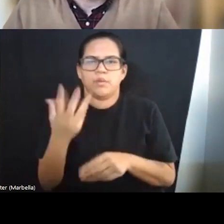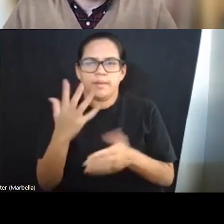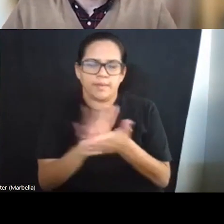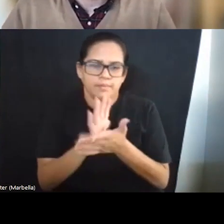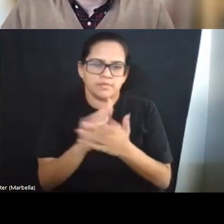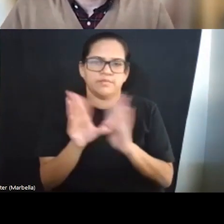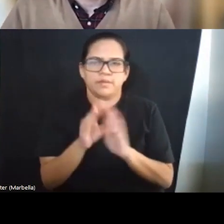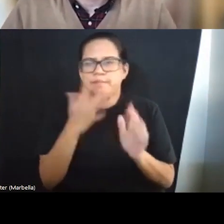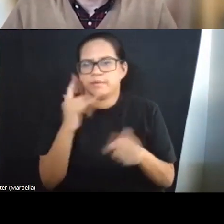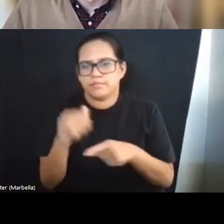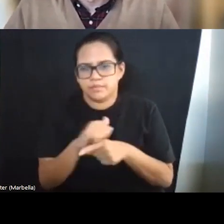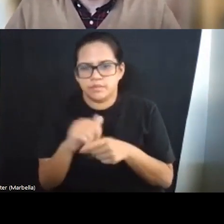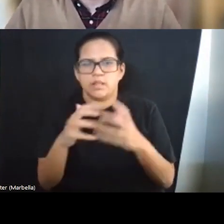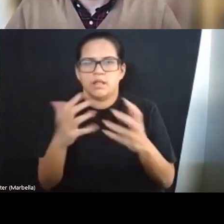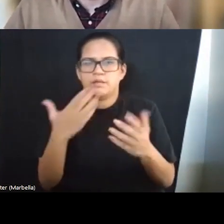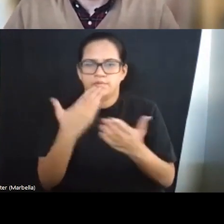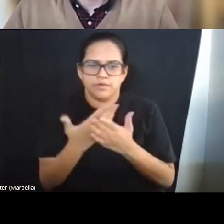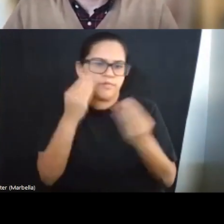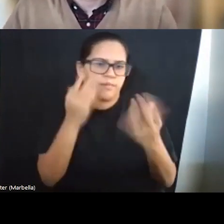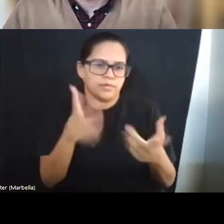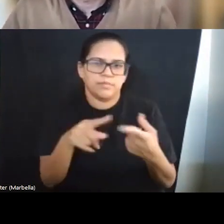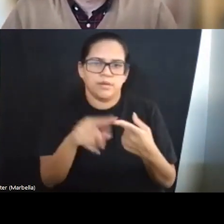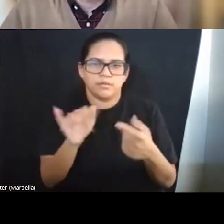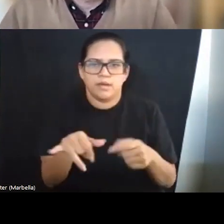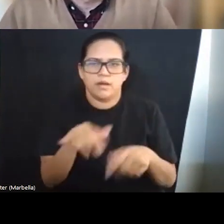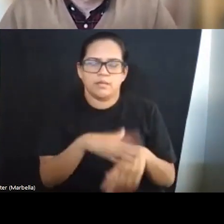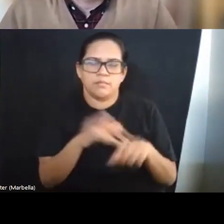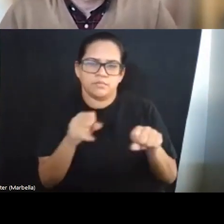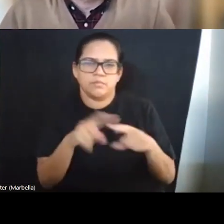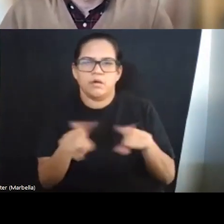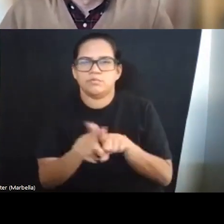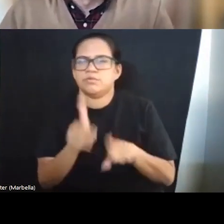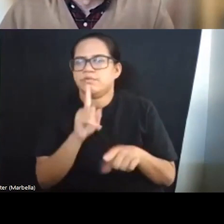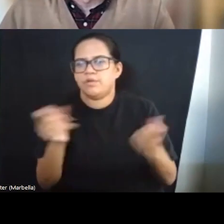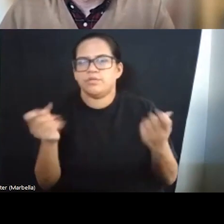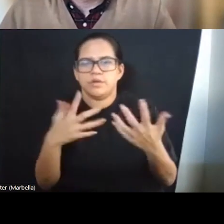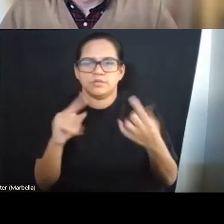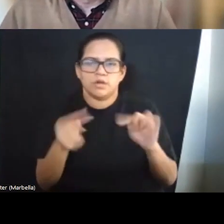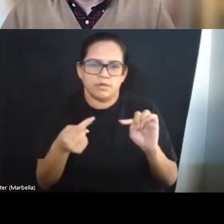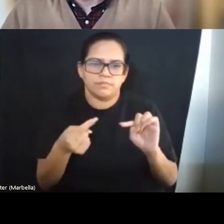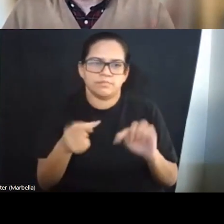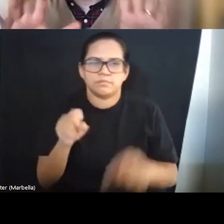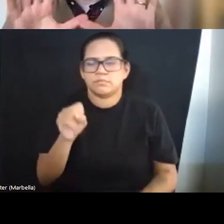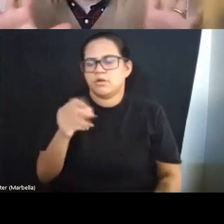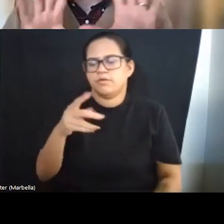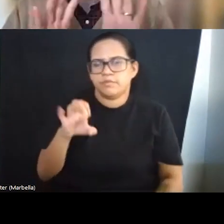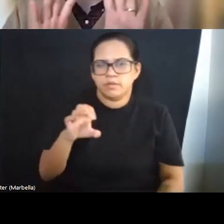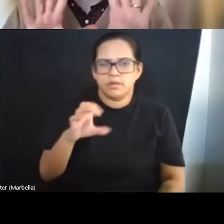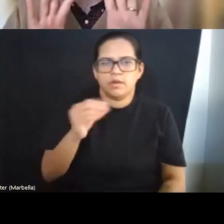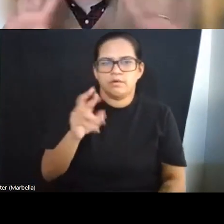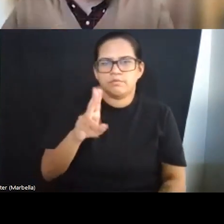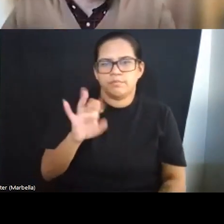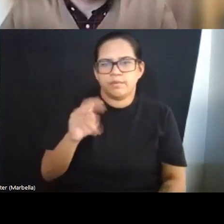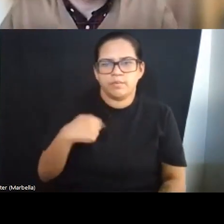and best practices. There's lots of good information both on the possibilities, but also the real threats and harms. Sophie and Ruben, I know, you know, we only have